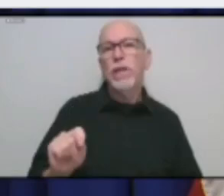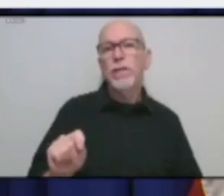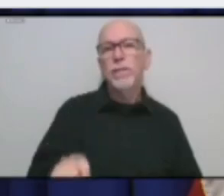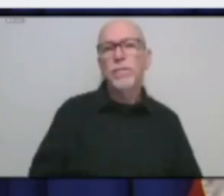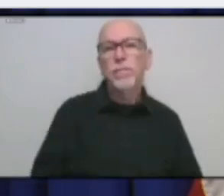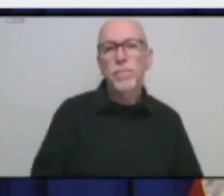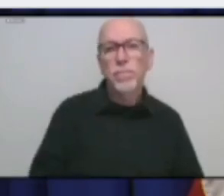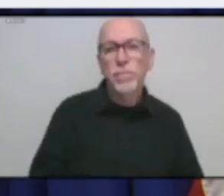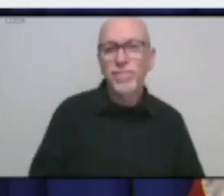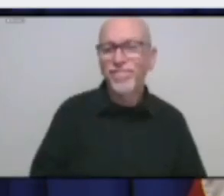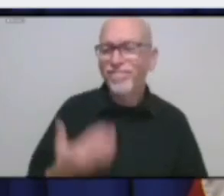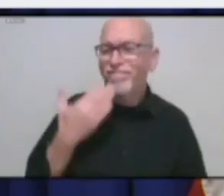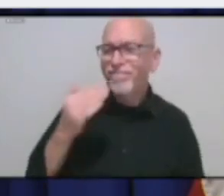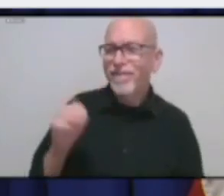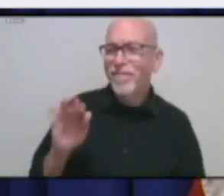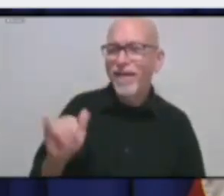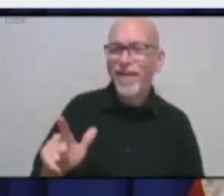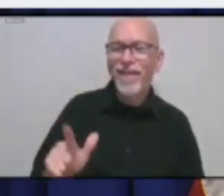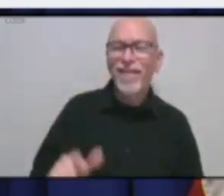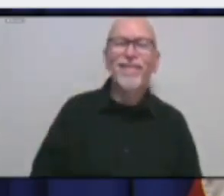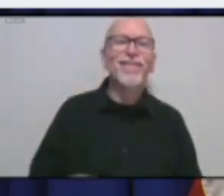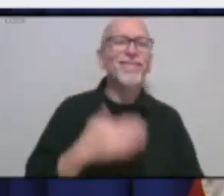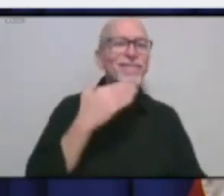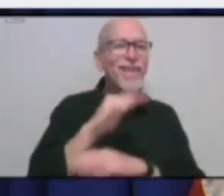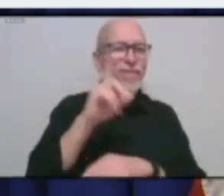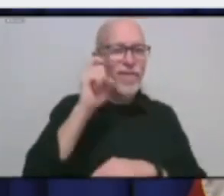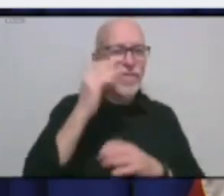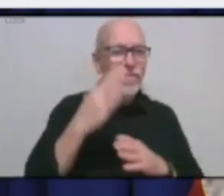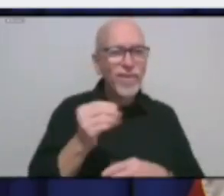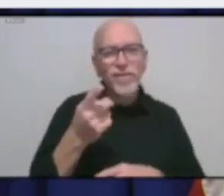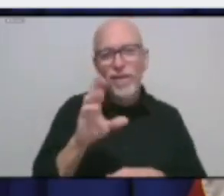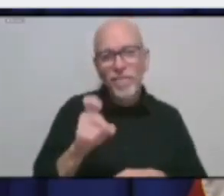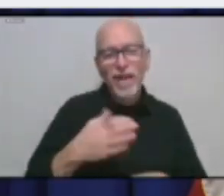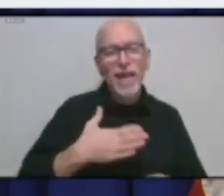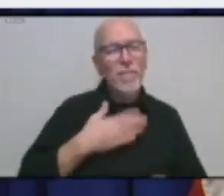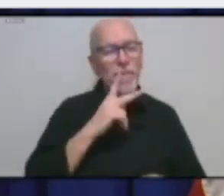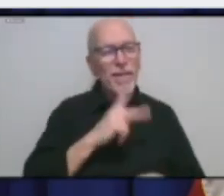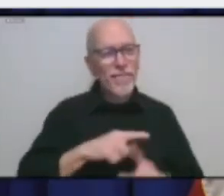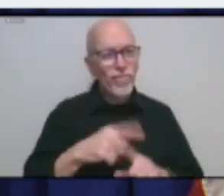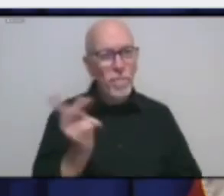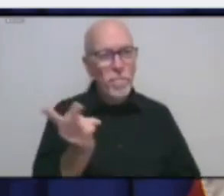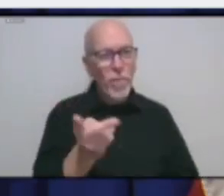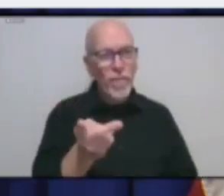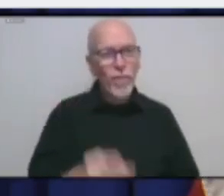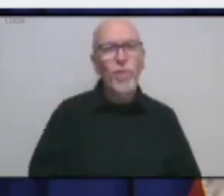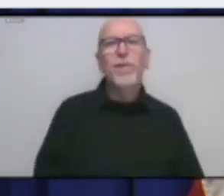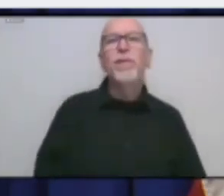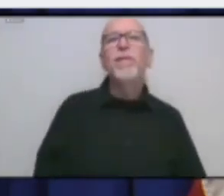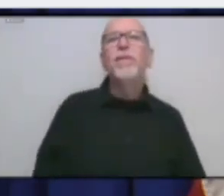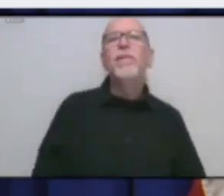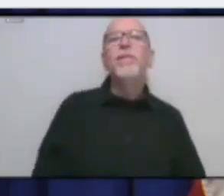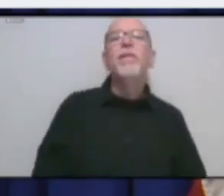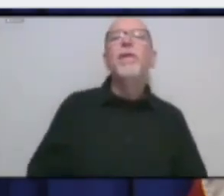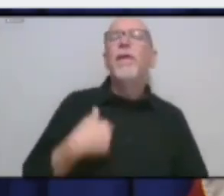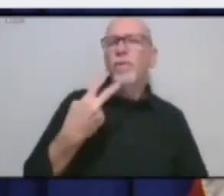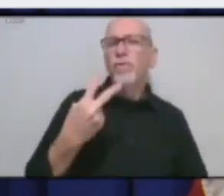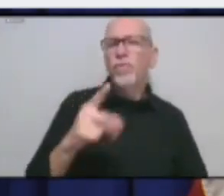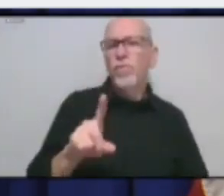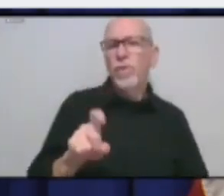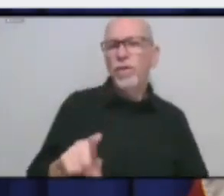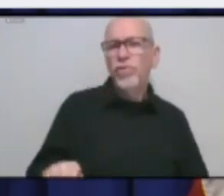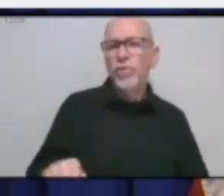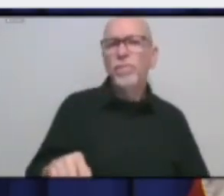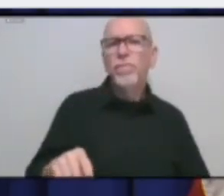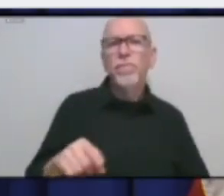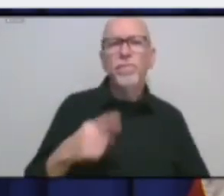Afternoon, Abigail. Good afternoon. Good afternoon, Governor, Dr. Box, and happy Thanksgiving to both of you. I have two questions, and I